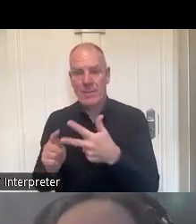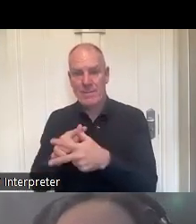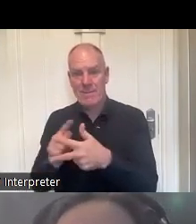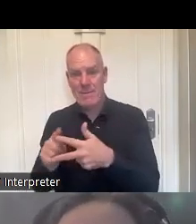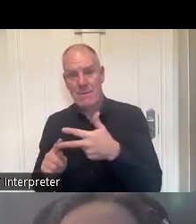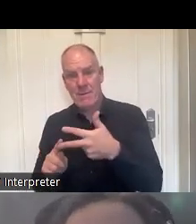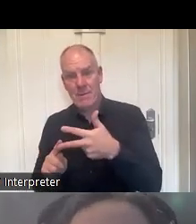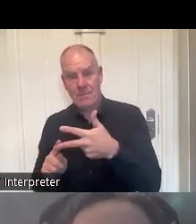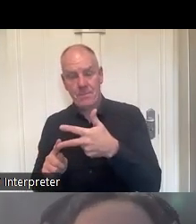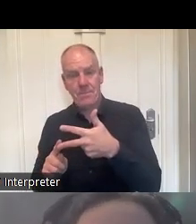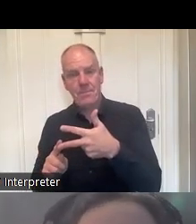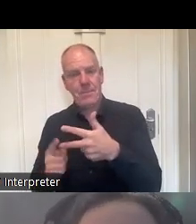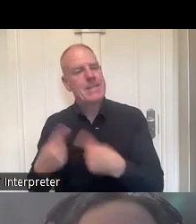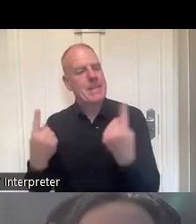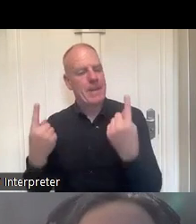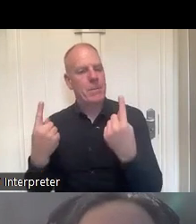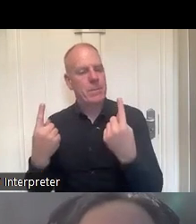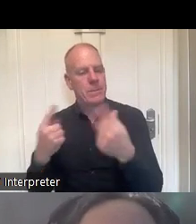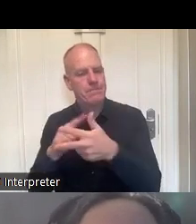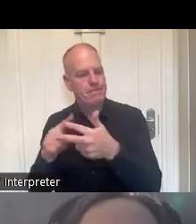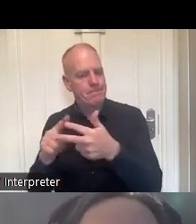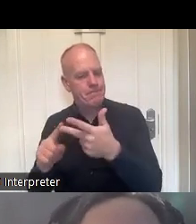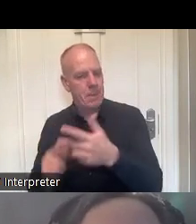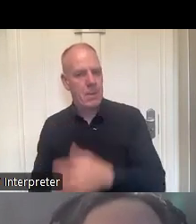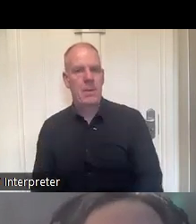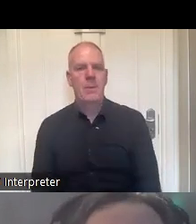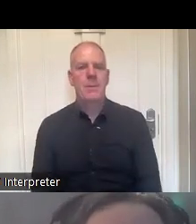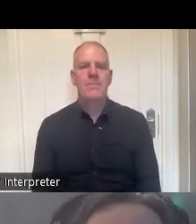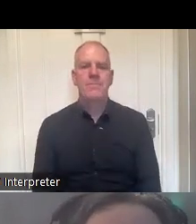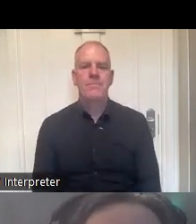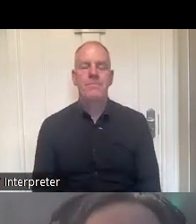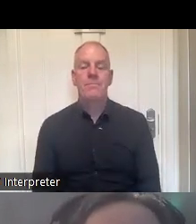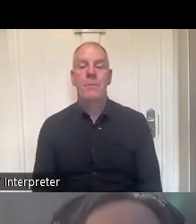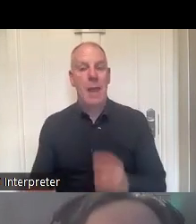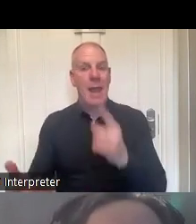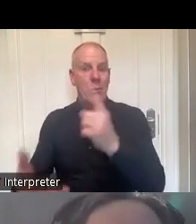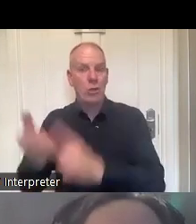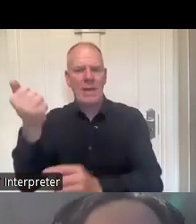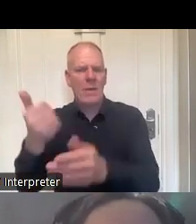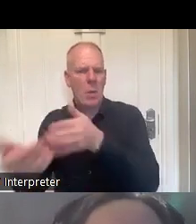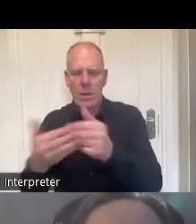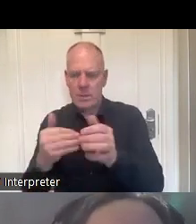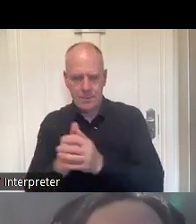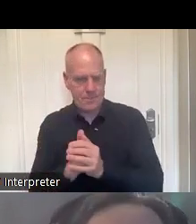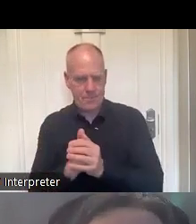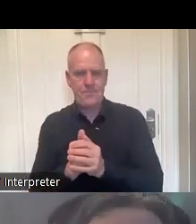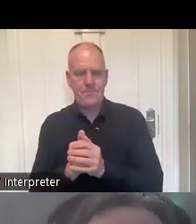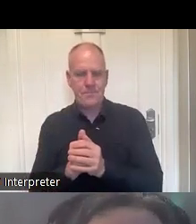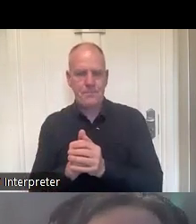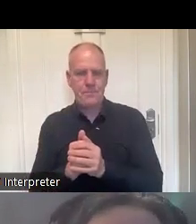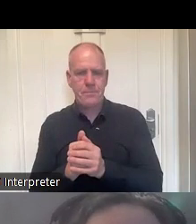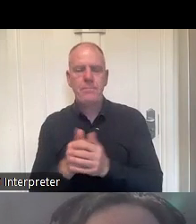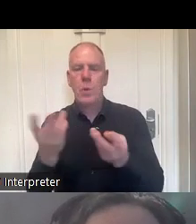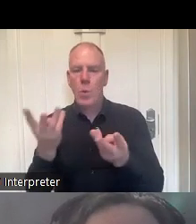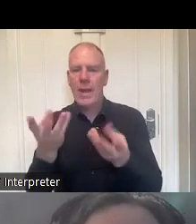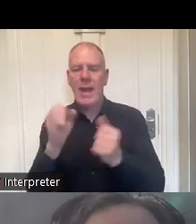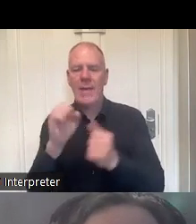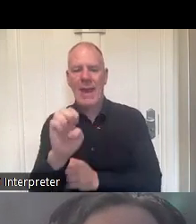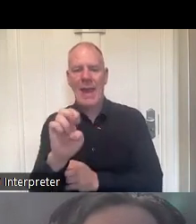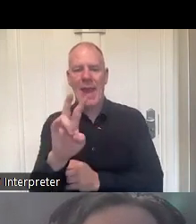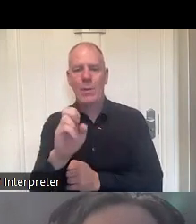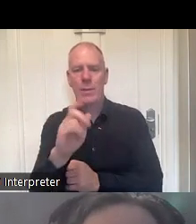are three slightly different things. But the desired outcomes are that there would be equitable